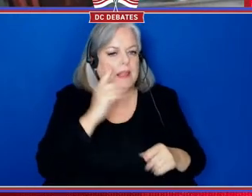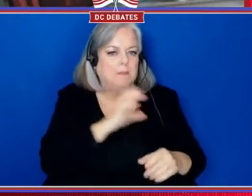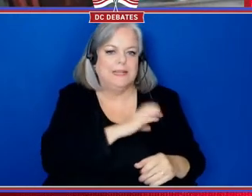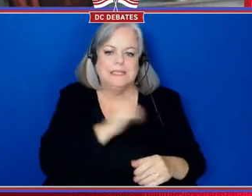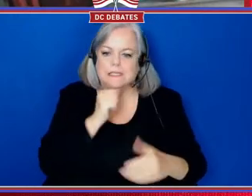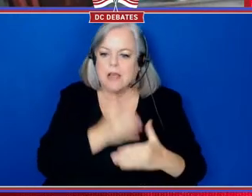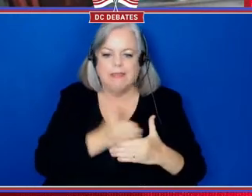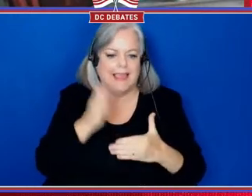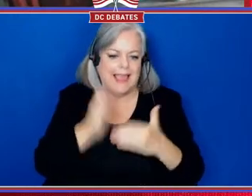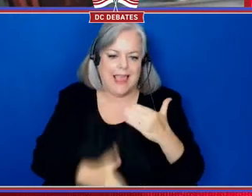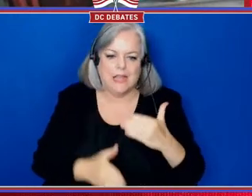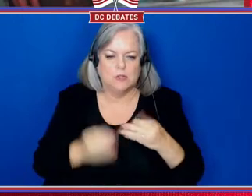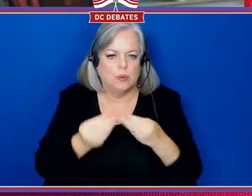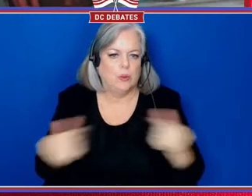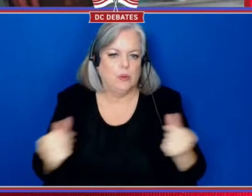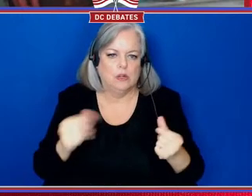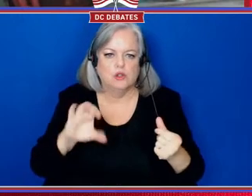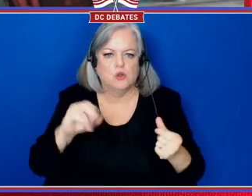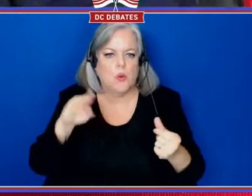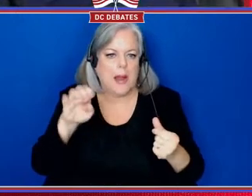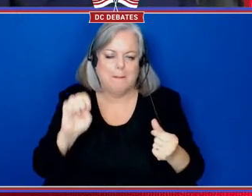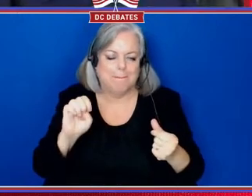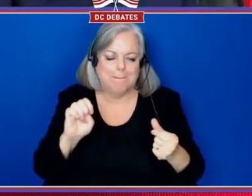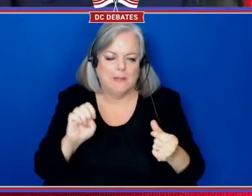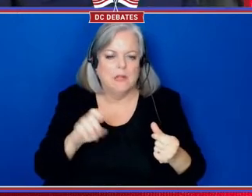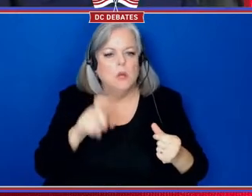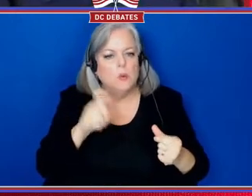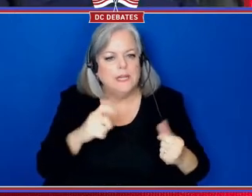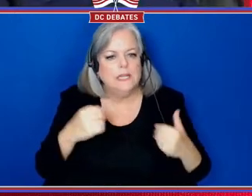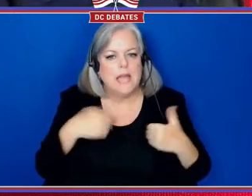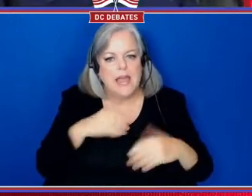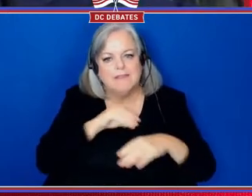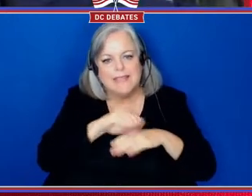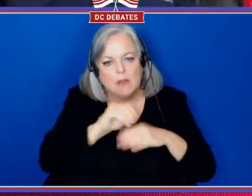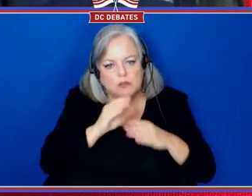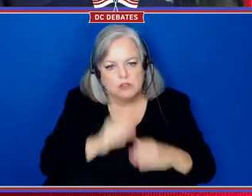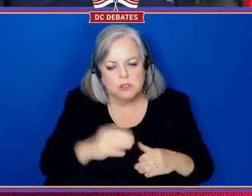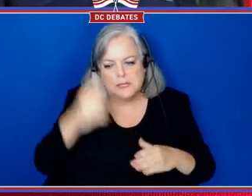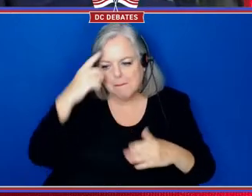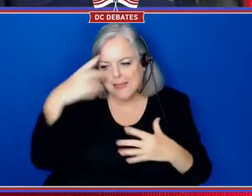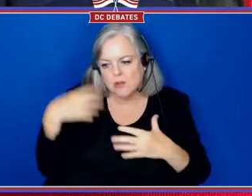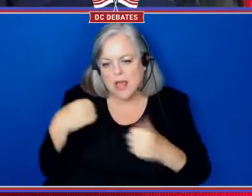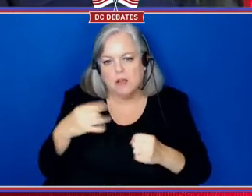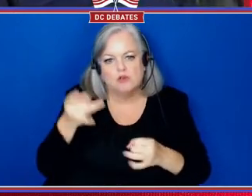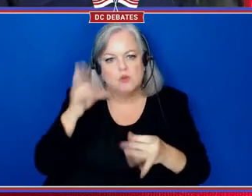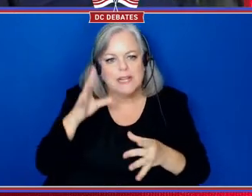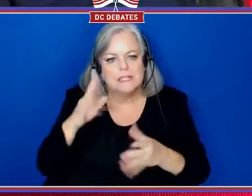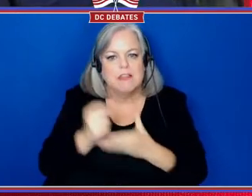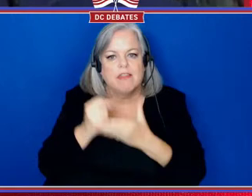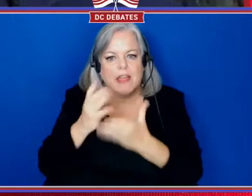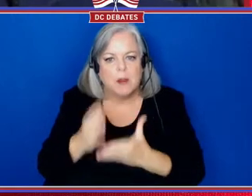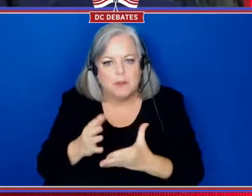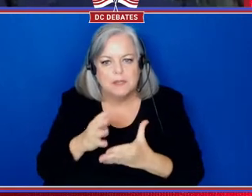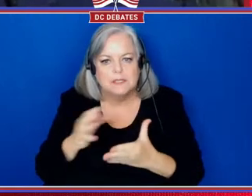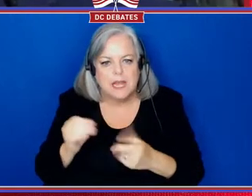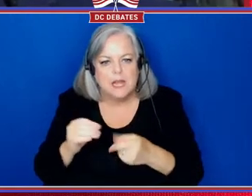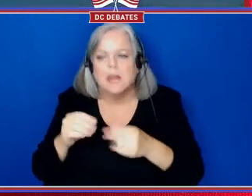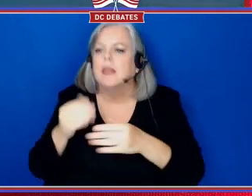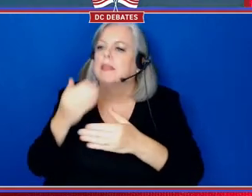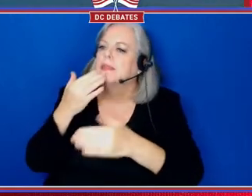violence interruptions in schools. Counselors, mental health crisis therapists, wraparound services. Thank you, Trayon. That's 30